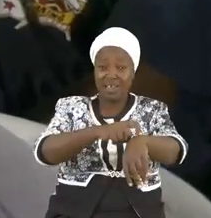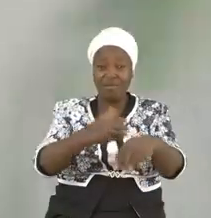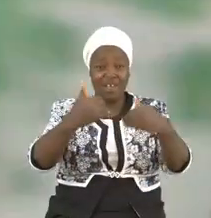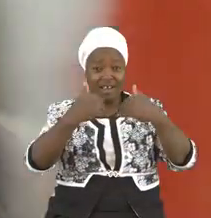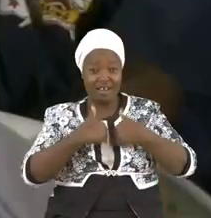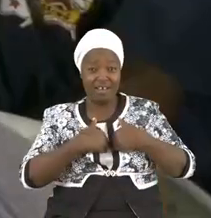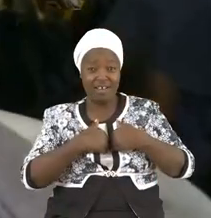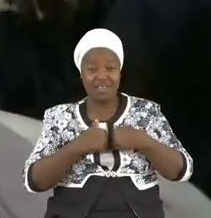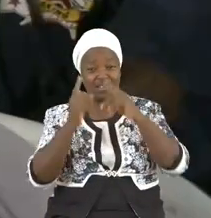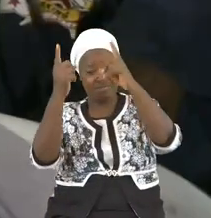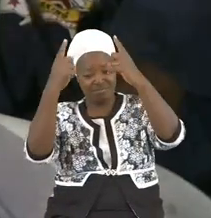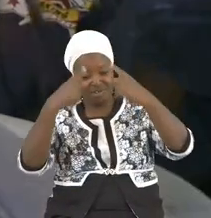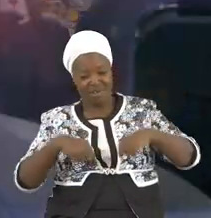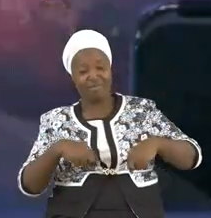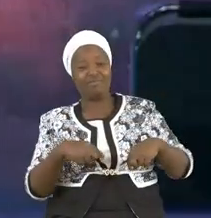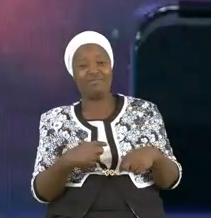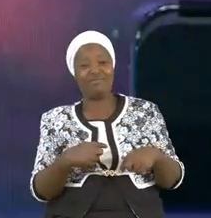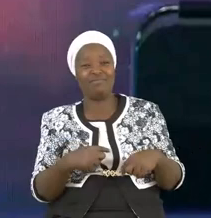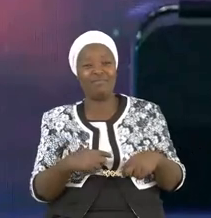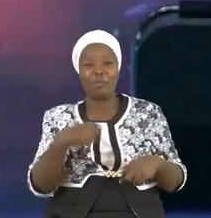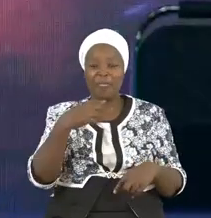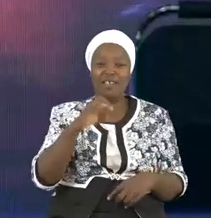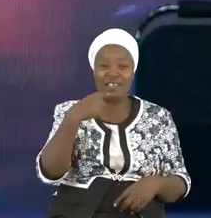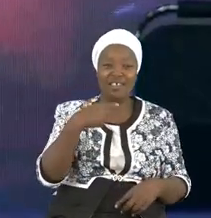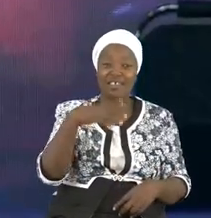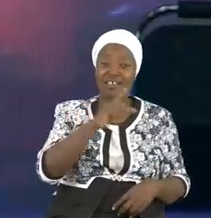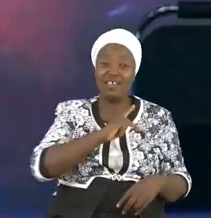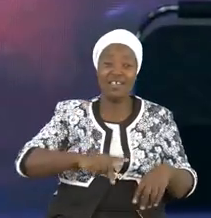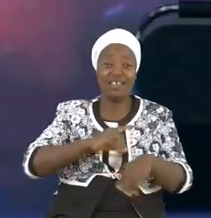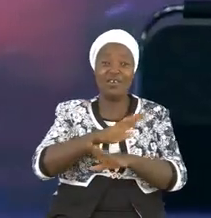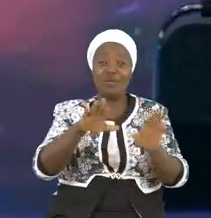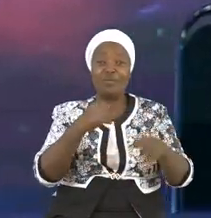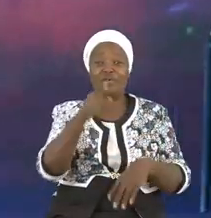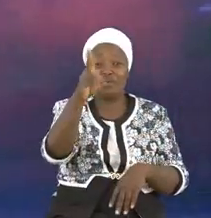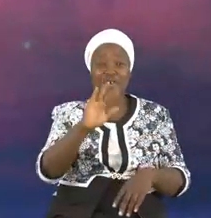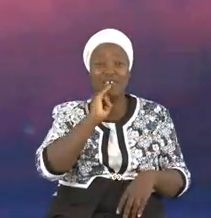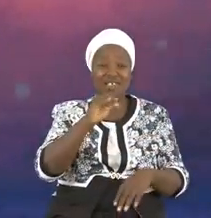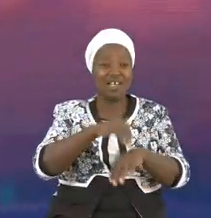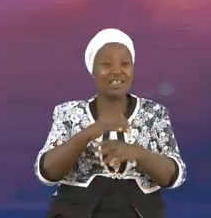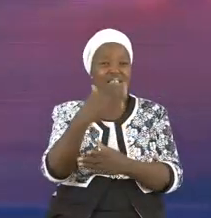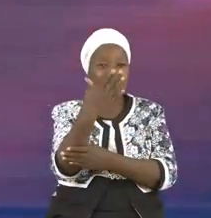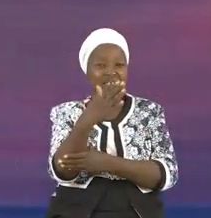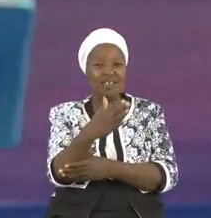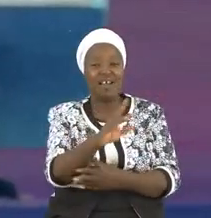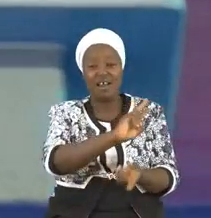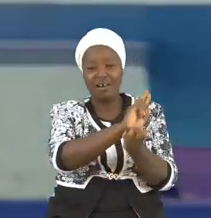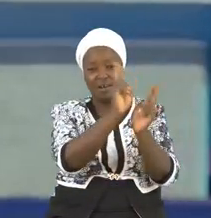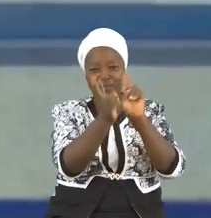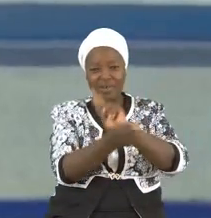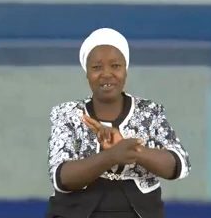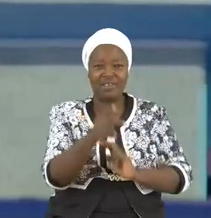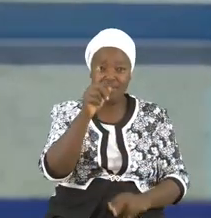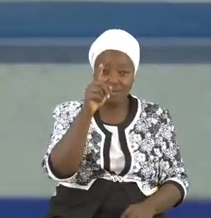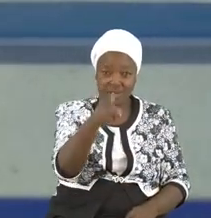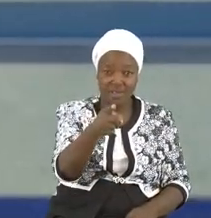says, the kingdom of God is at hand. Repent ye